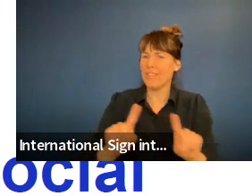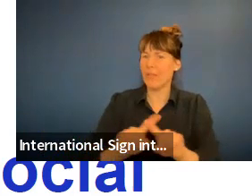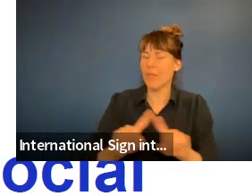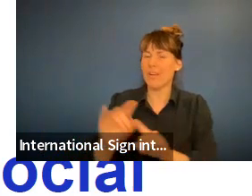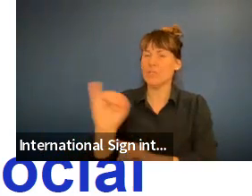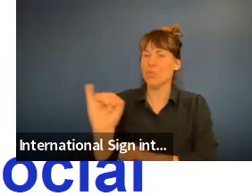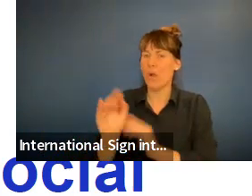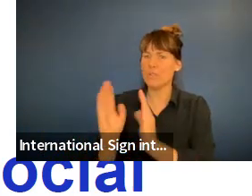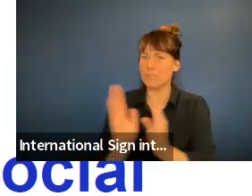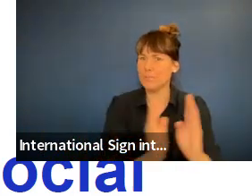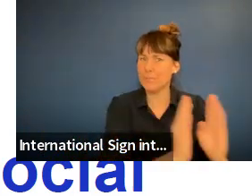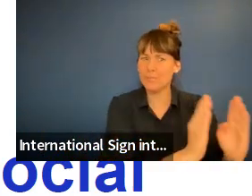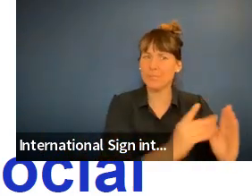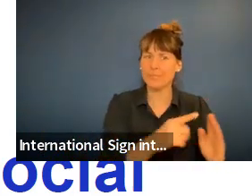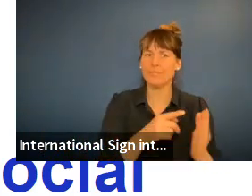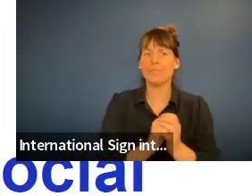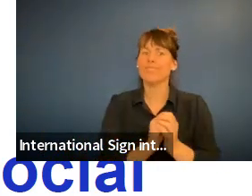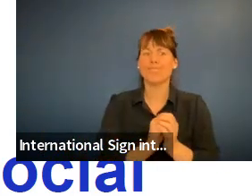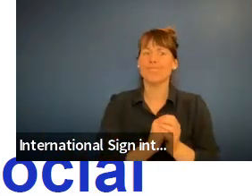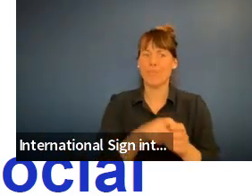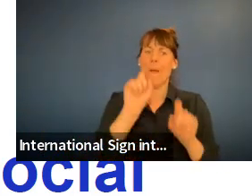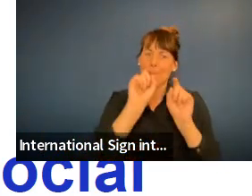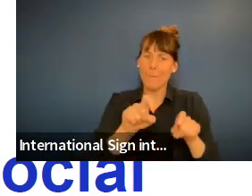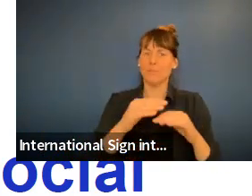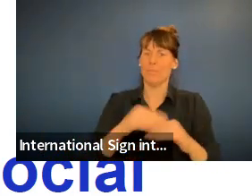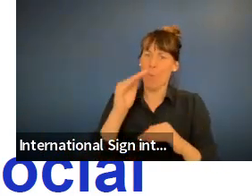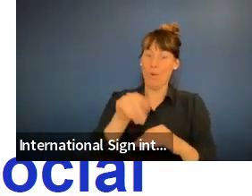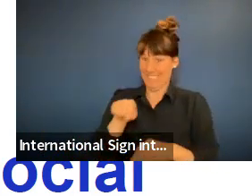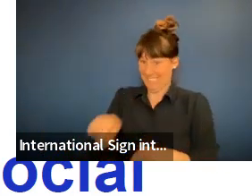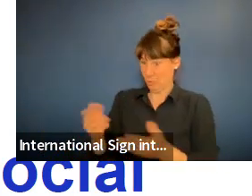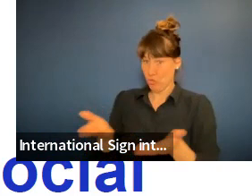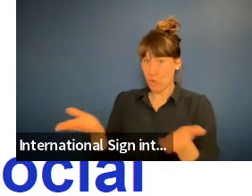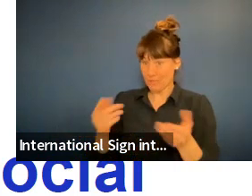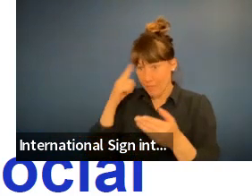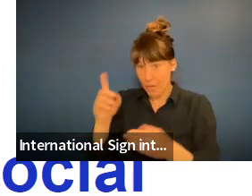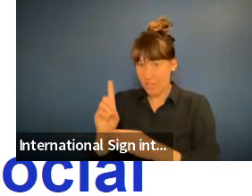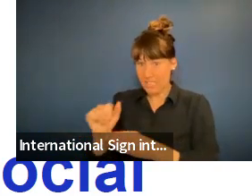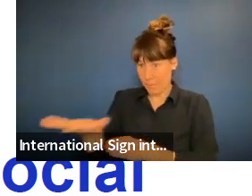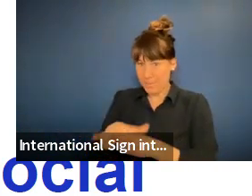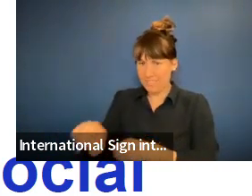through monthly or annual contributions or through co-payments at the point of use.